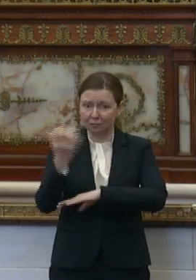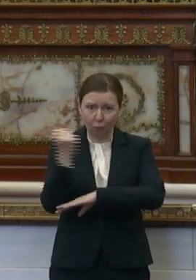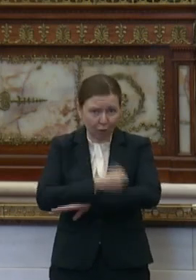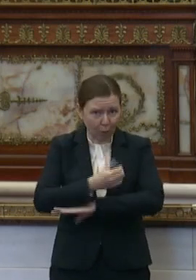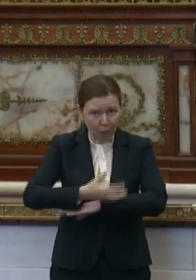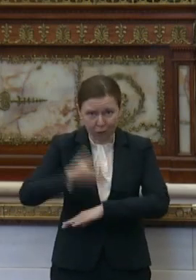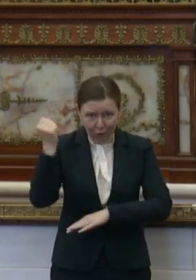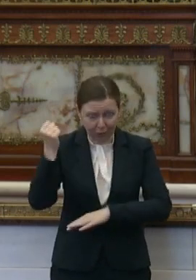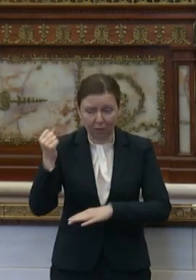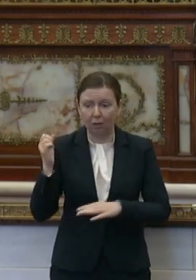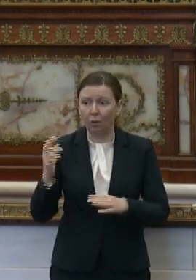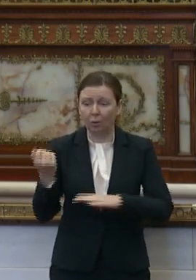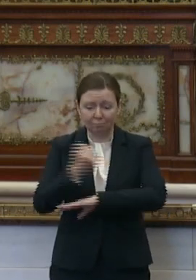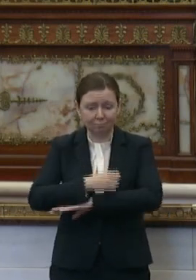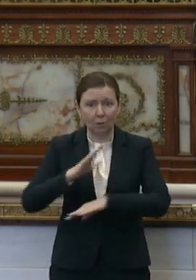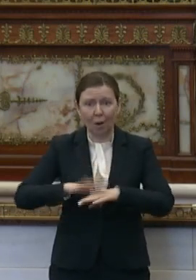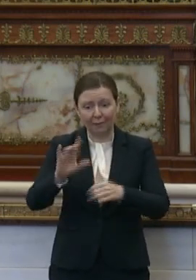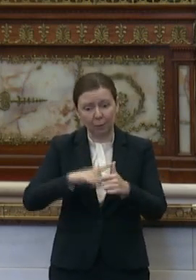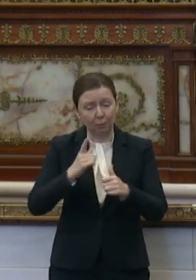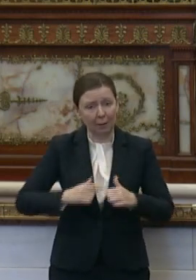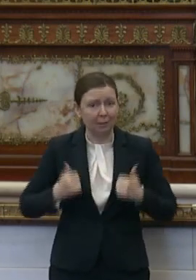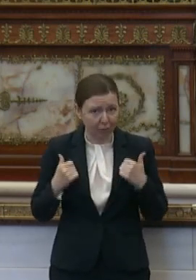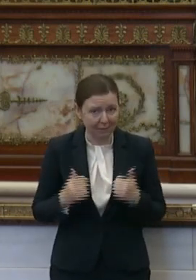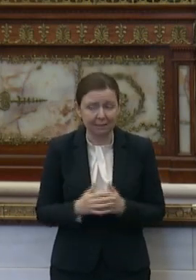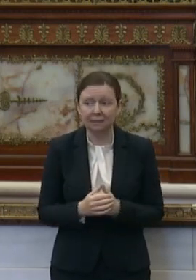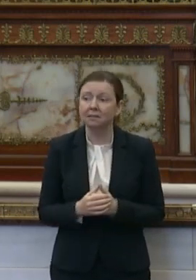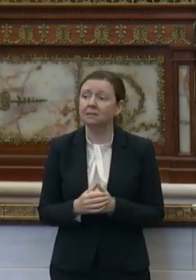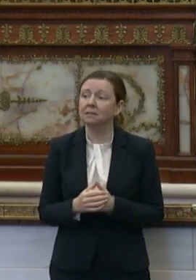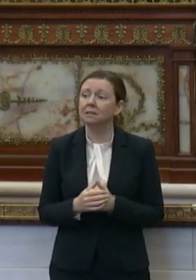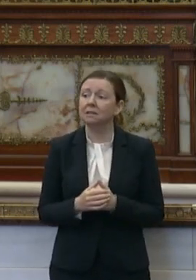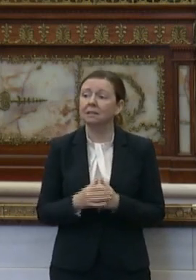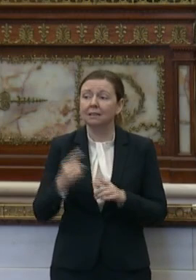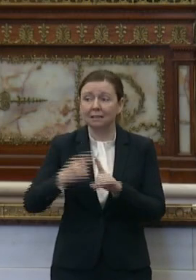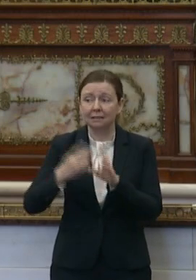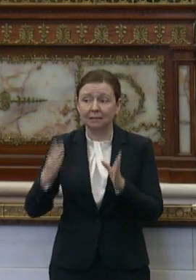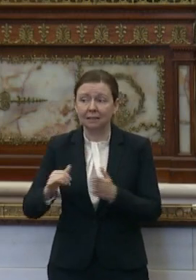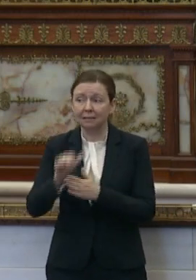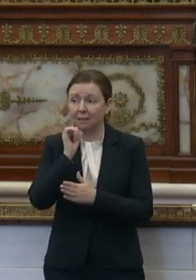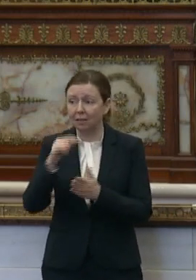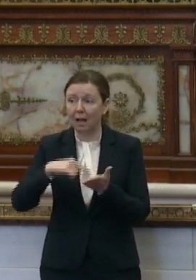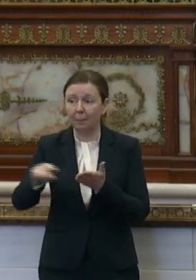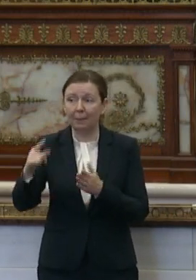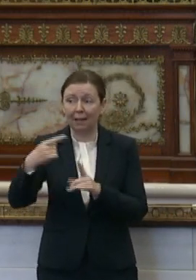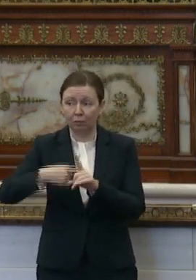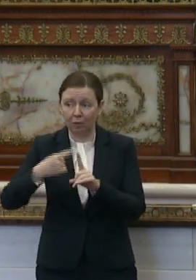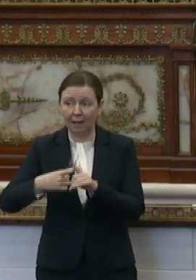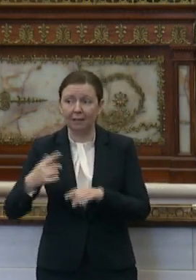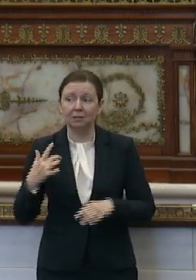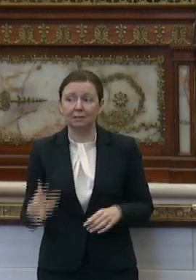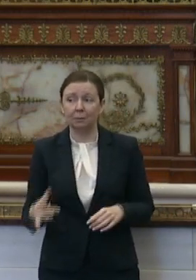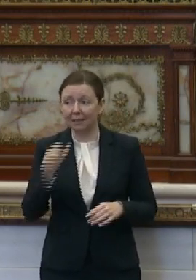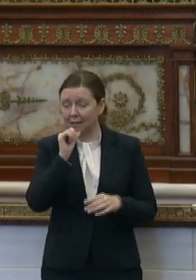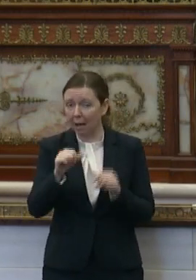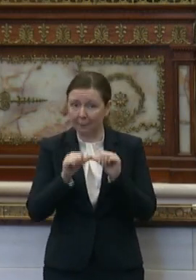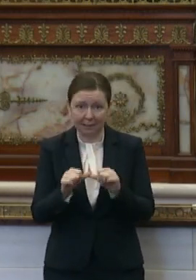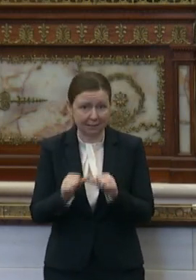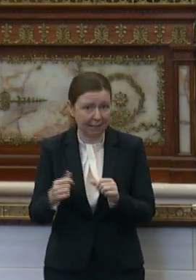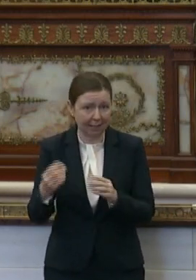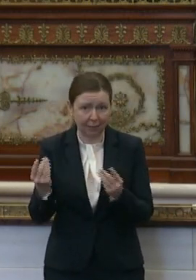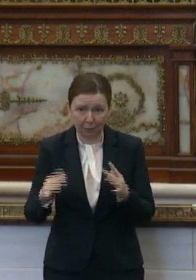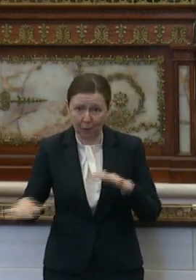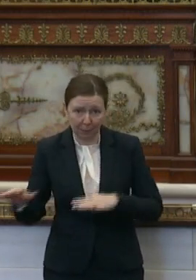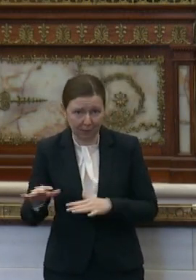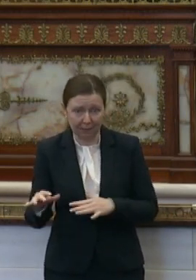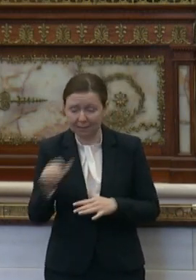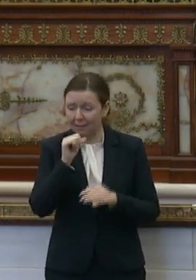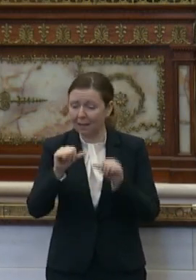properties or foreclosure on their primary residences. Tenants that are not paying rent typically are not maintaining the property. Right. And